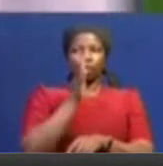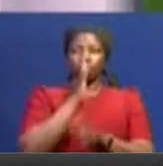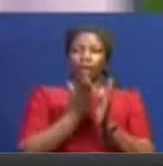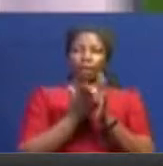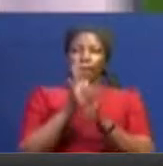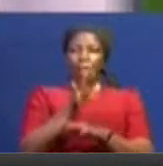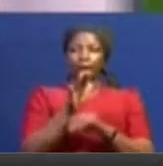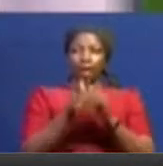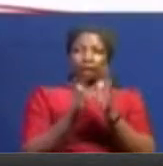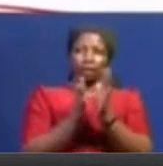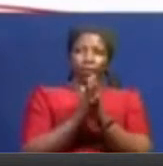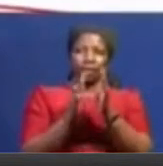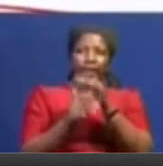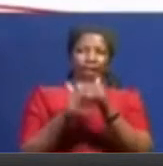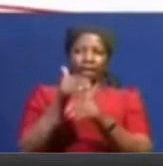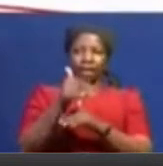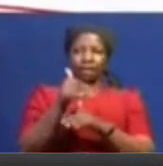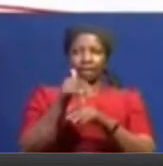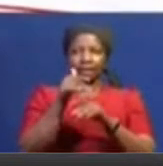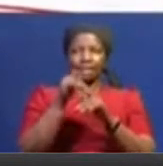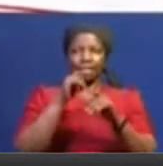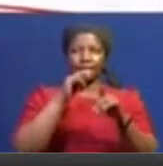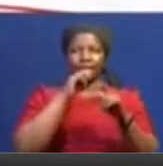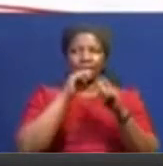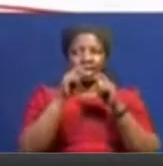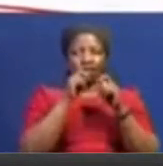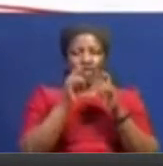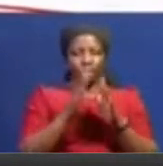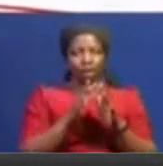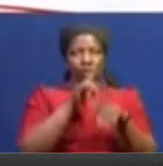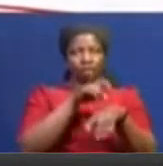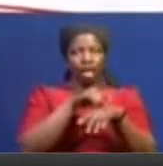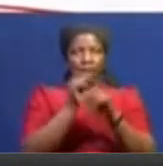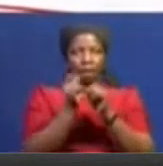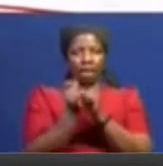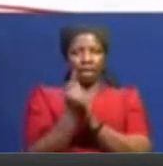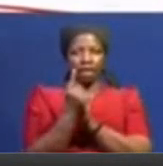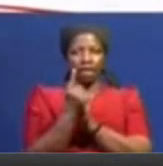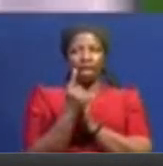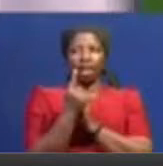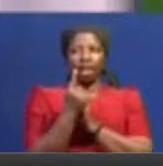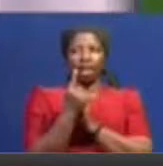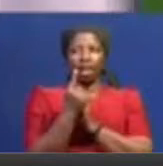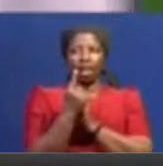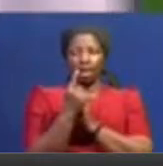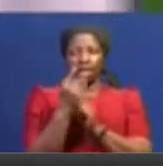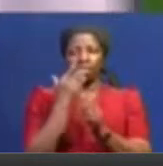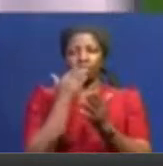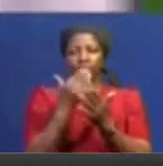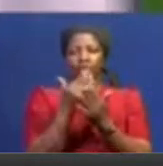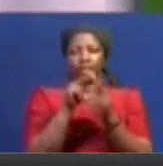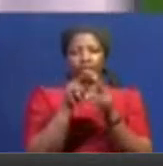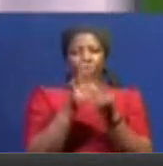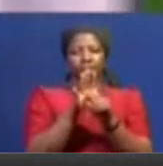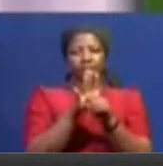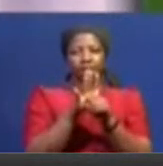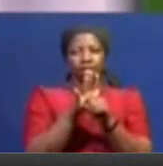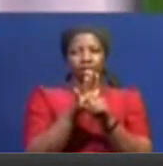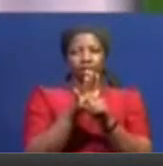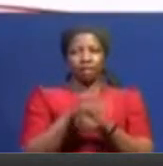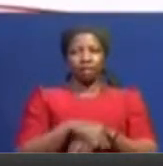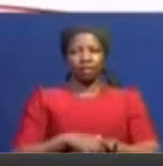with the next interviewee at 11 o'clock. Yeah, thank you very much.